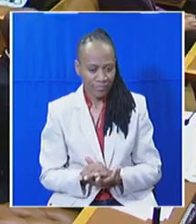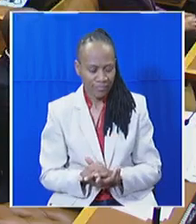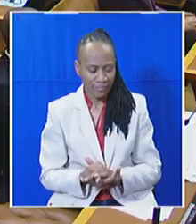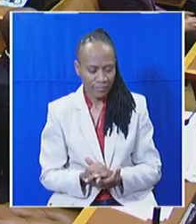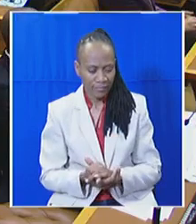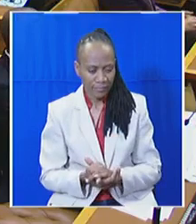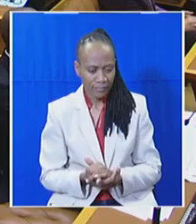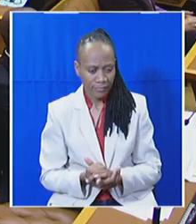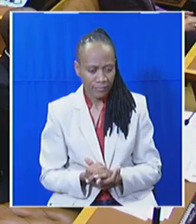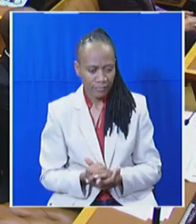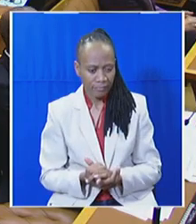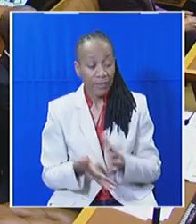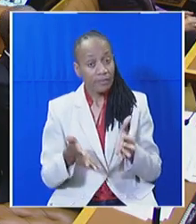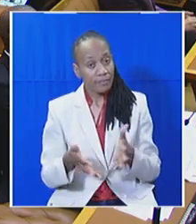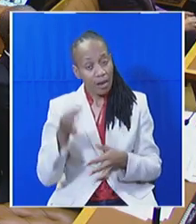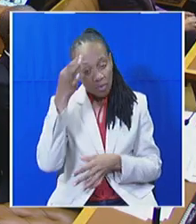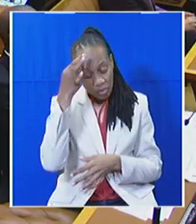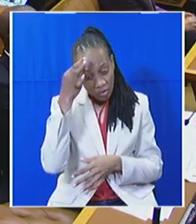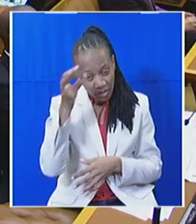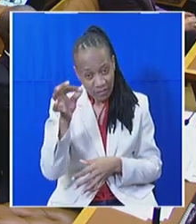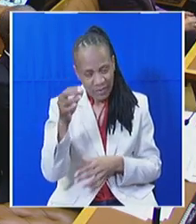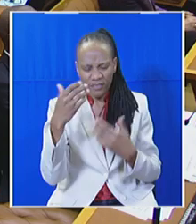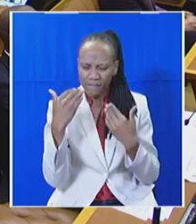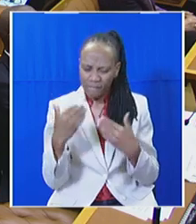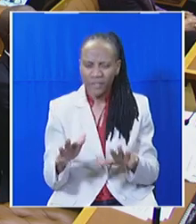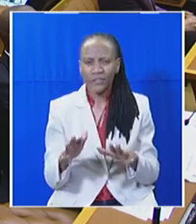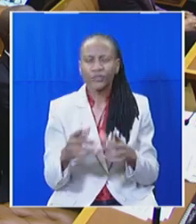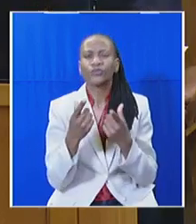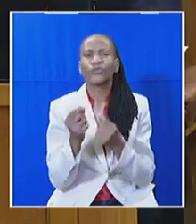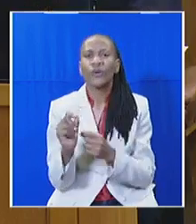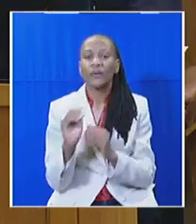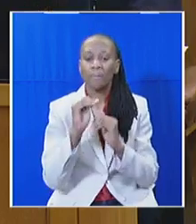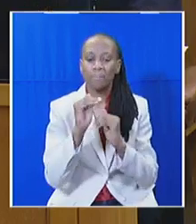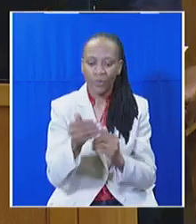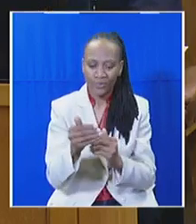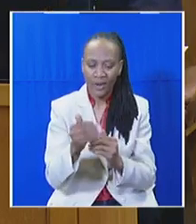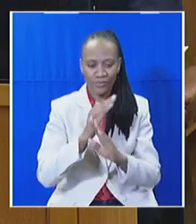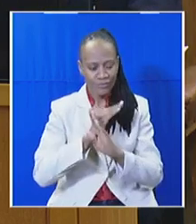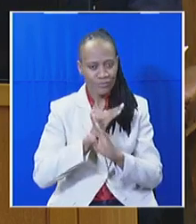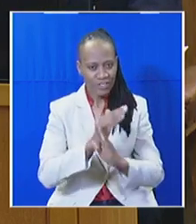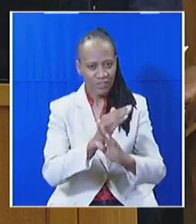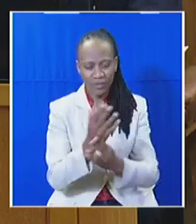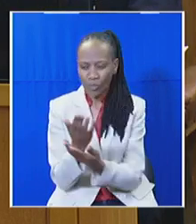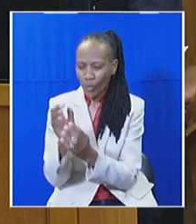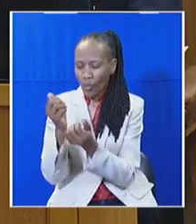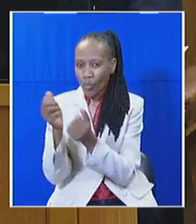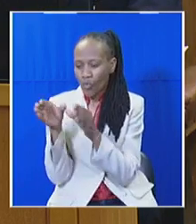government has taken measures to defend and protect the courts